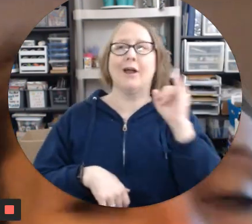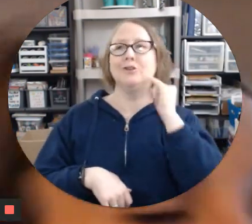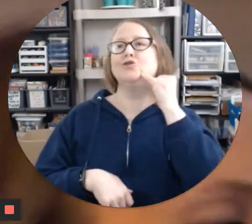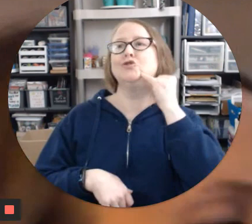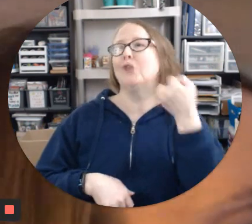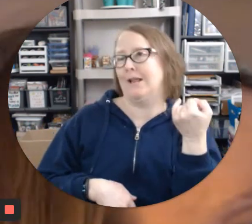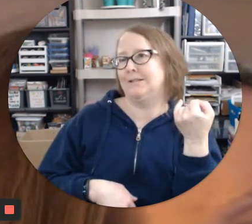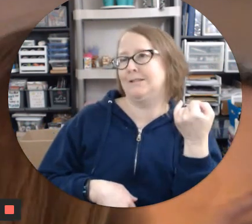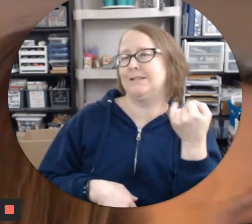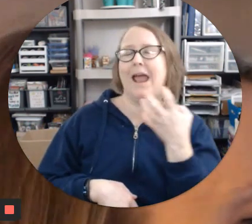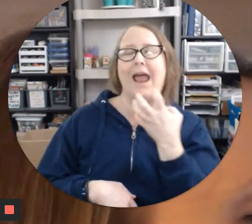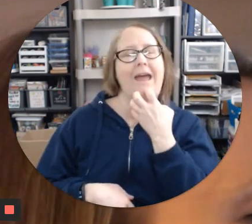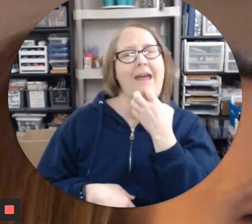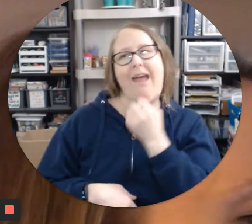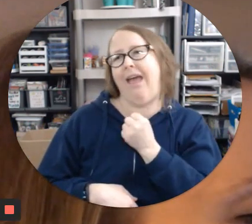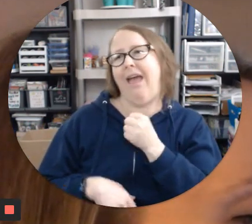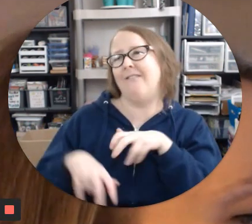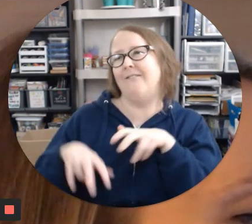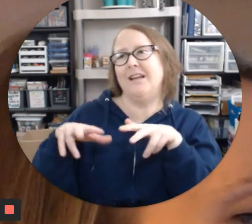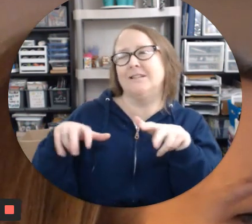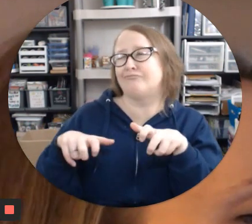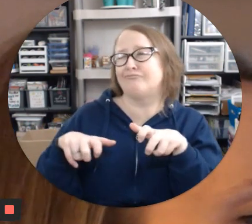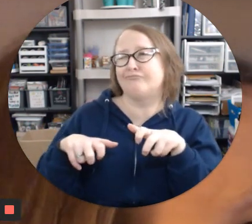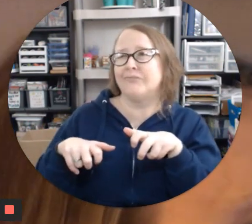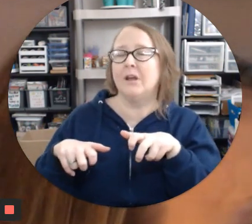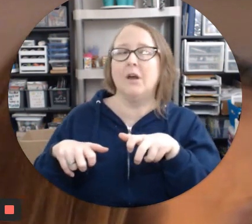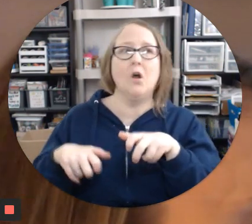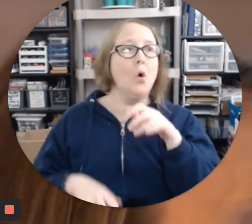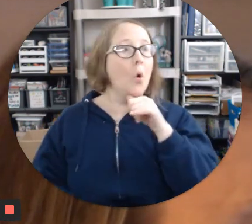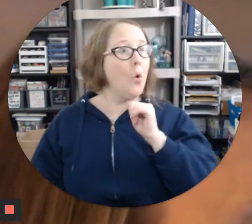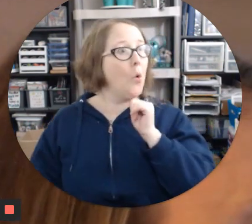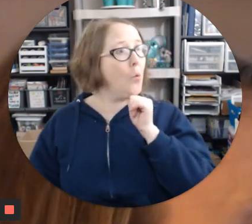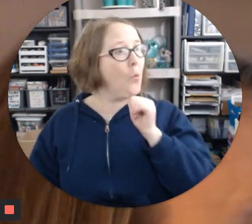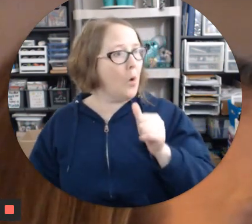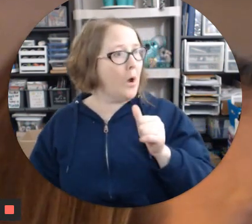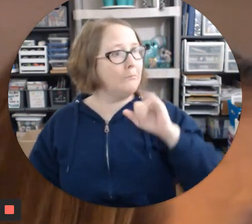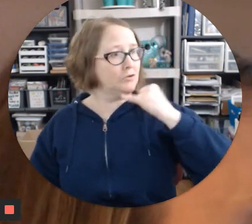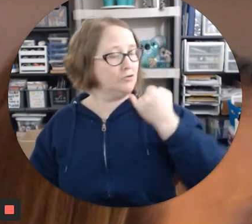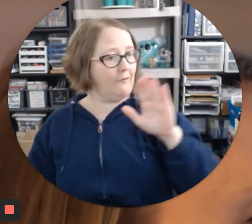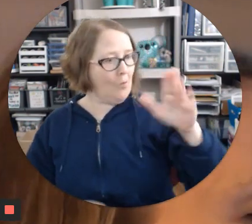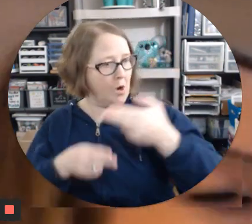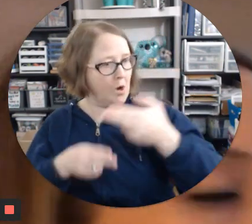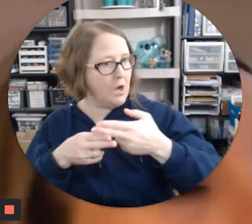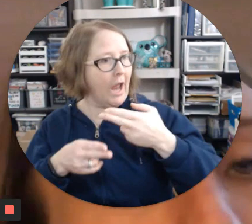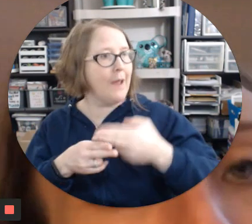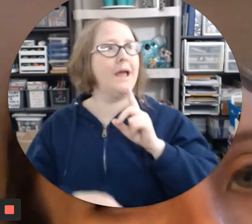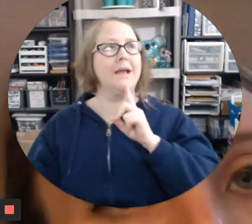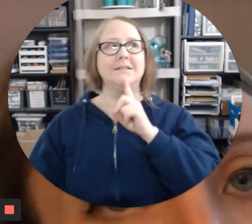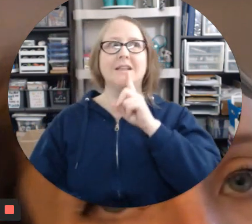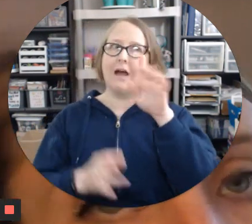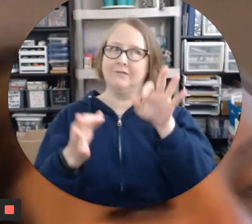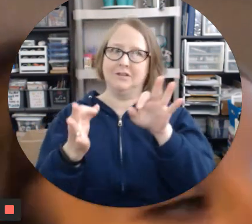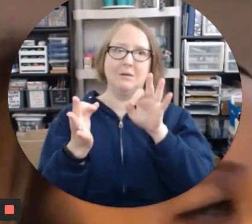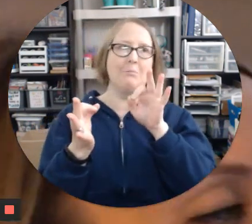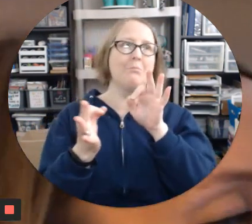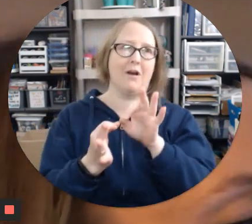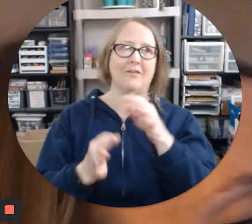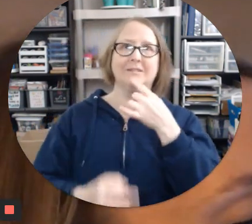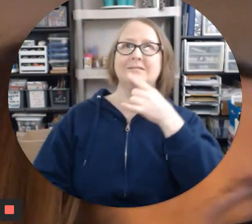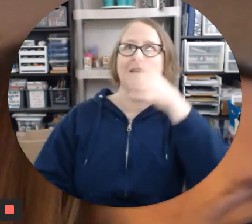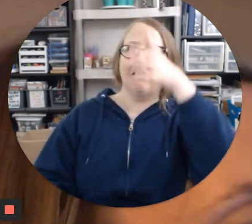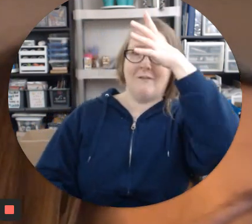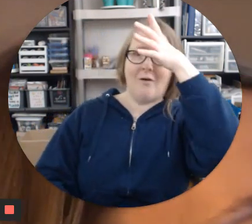and envious. Who wouldn't be jealous of a name like yours, said her mother. After all, it's absolutely perfect, said her